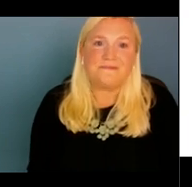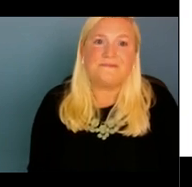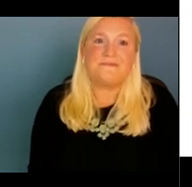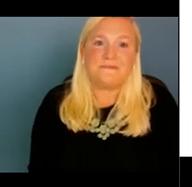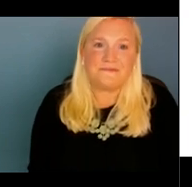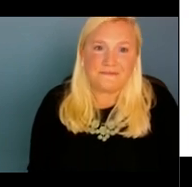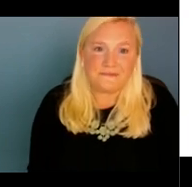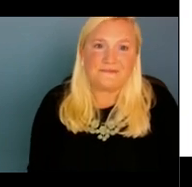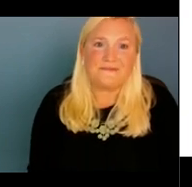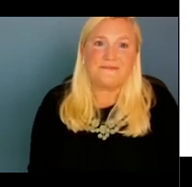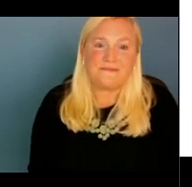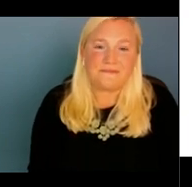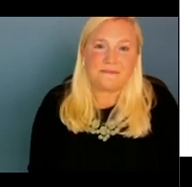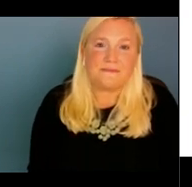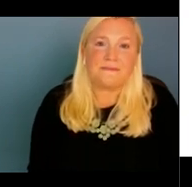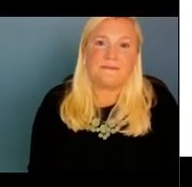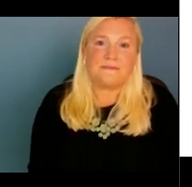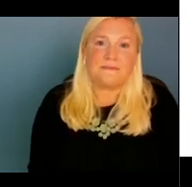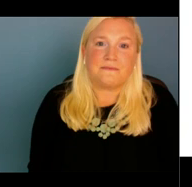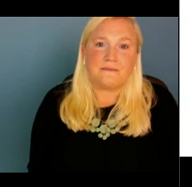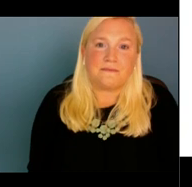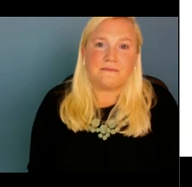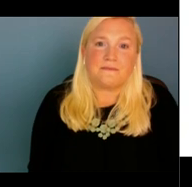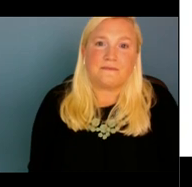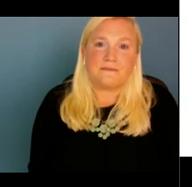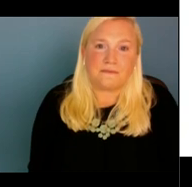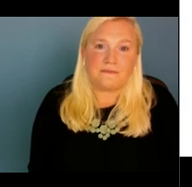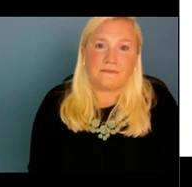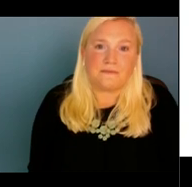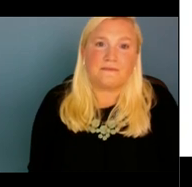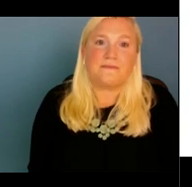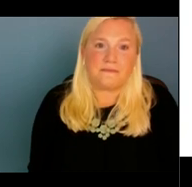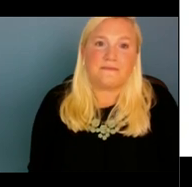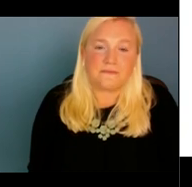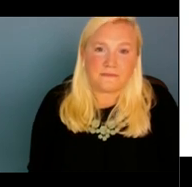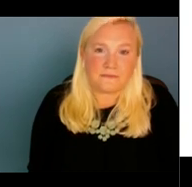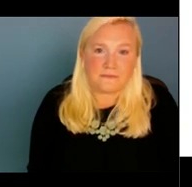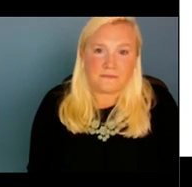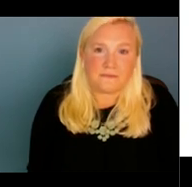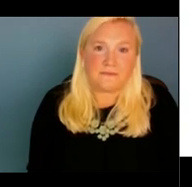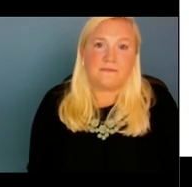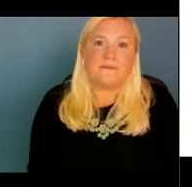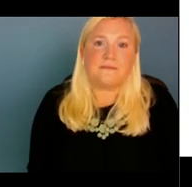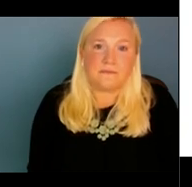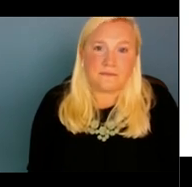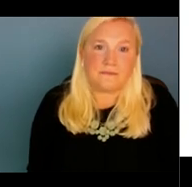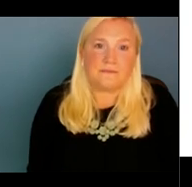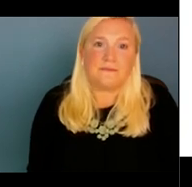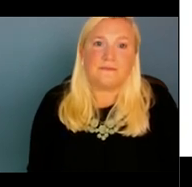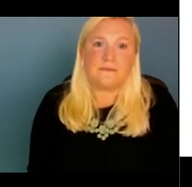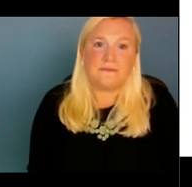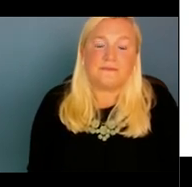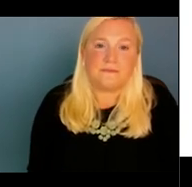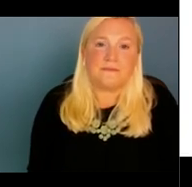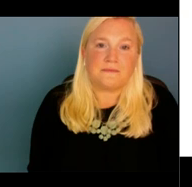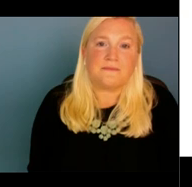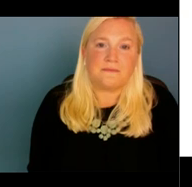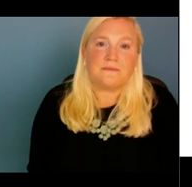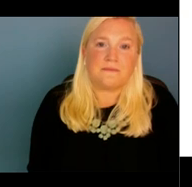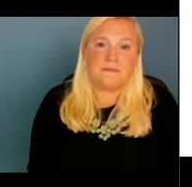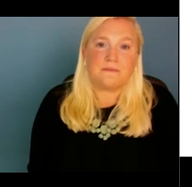So our code of ethics says that if we're trained in an area and we're competent in an area, and it's scope of practice now related to communication